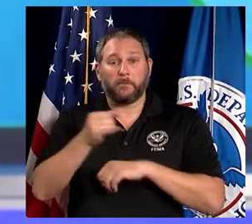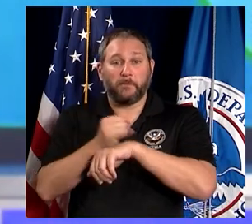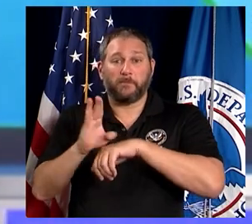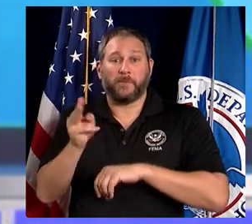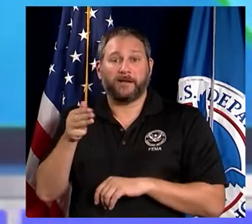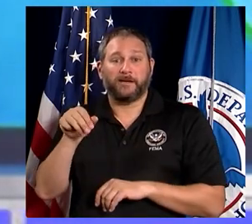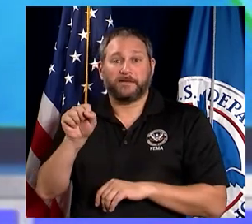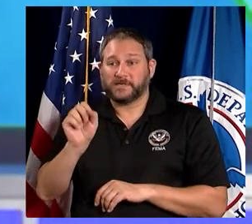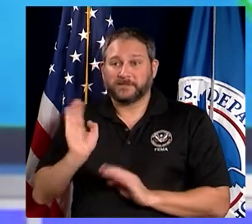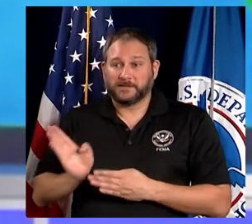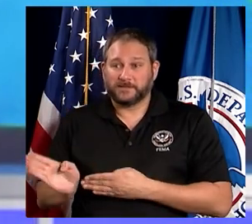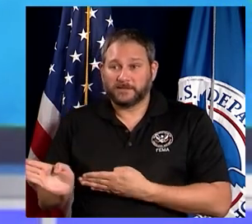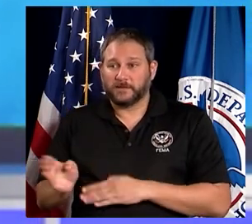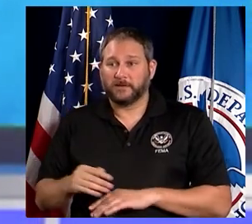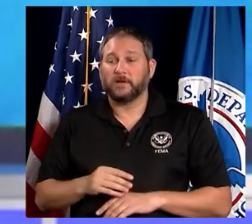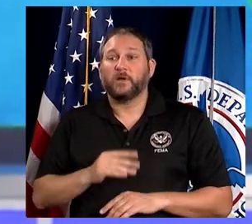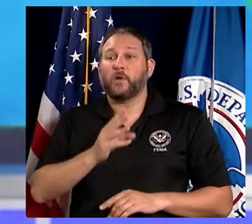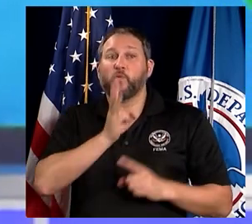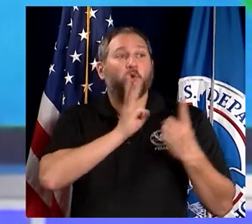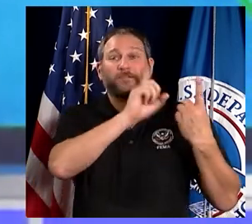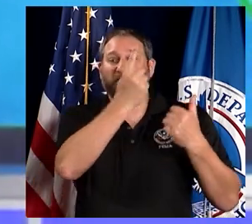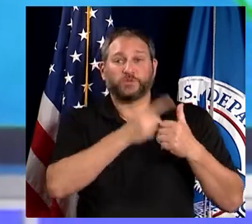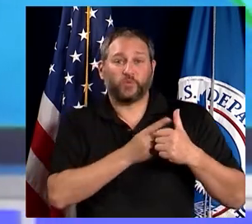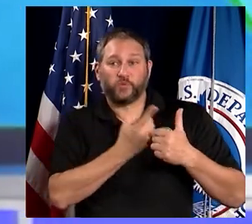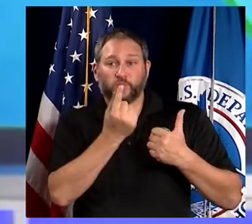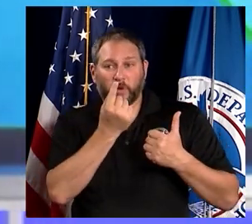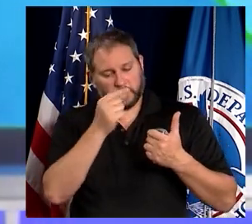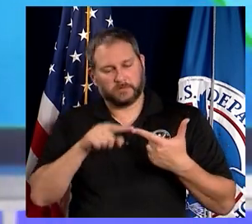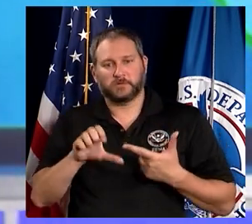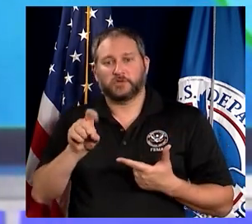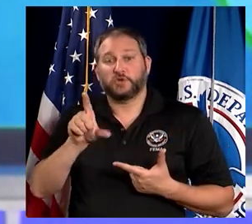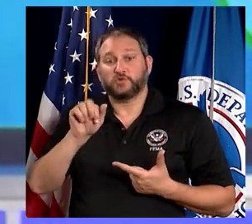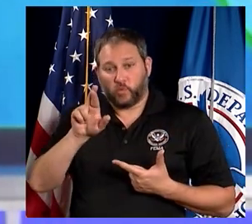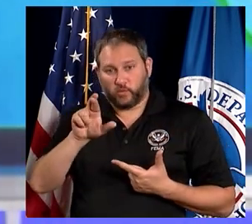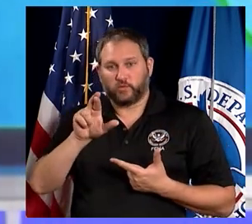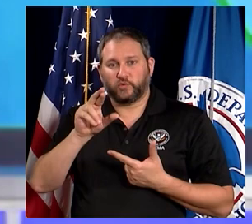were solar-powered lanterns with USB chargers for cell phones.